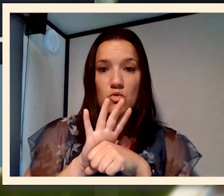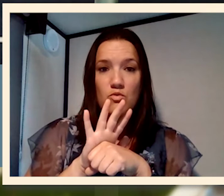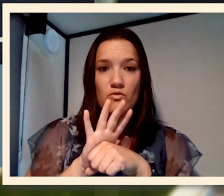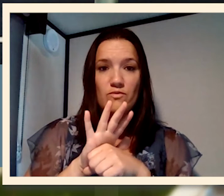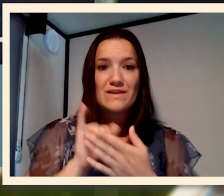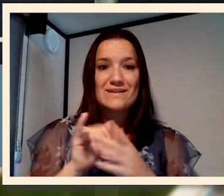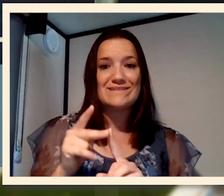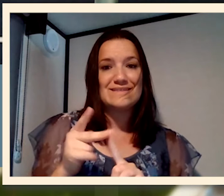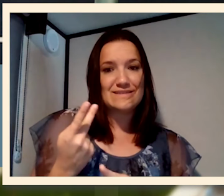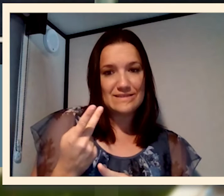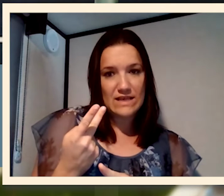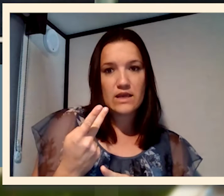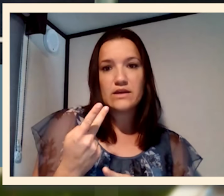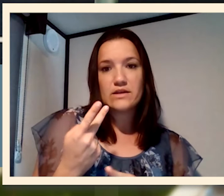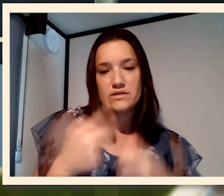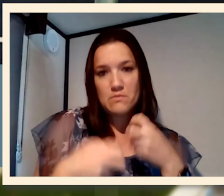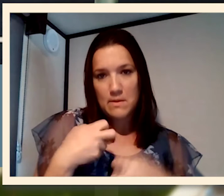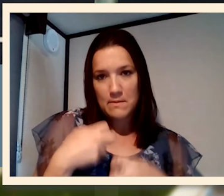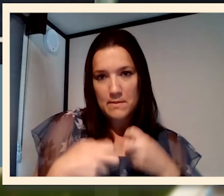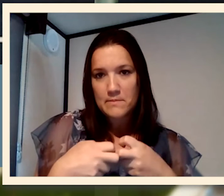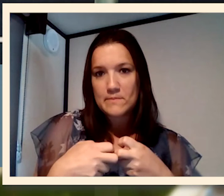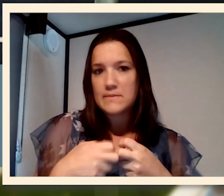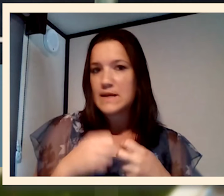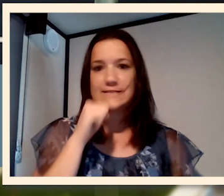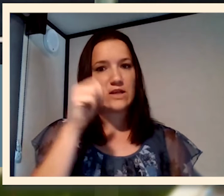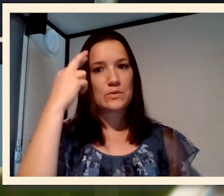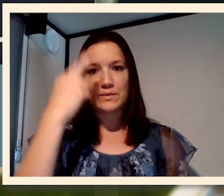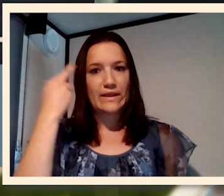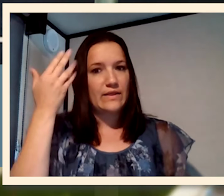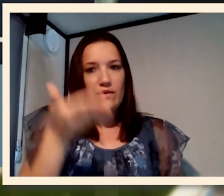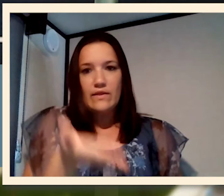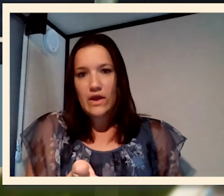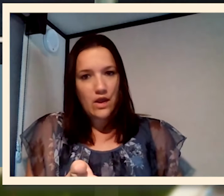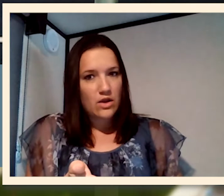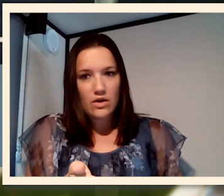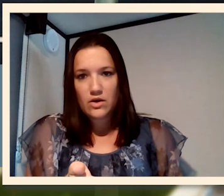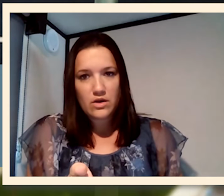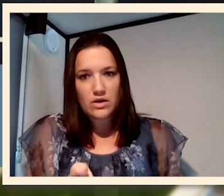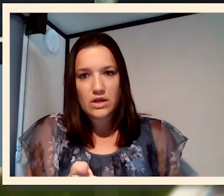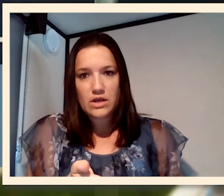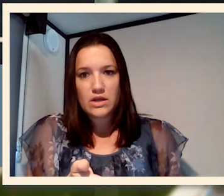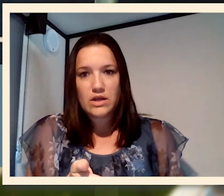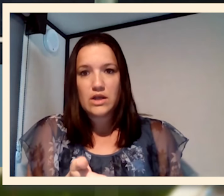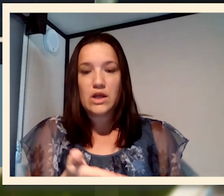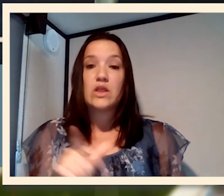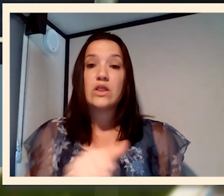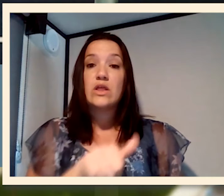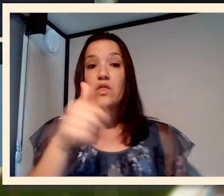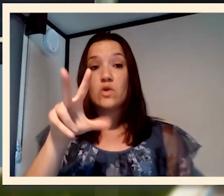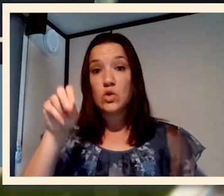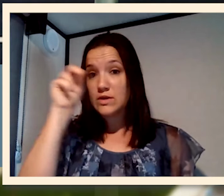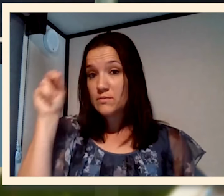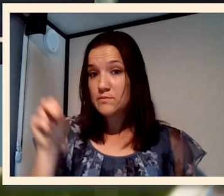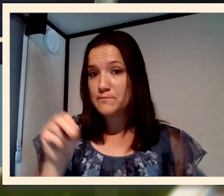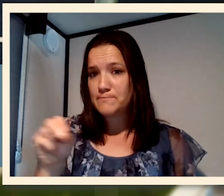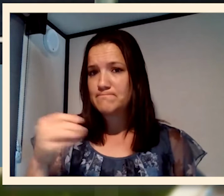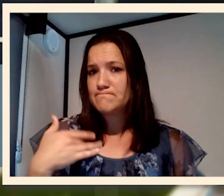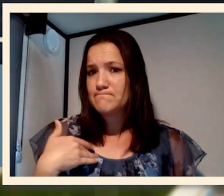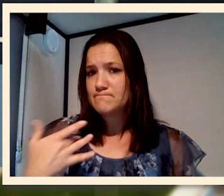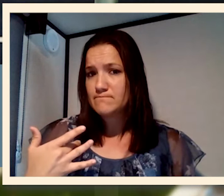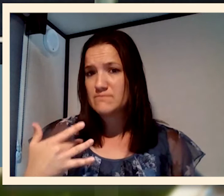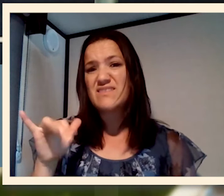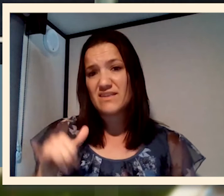months have COVID as a secondary diagnosis. So it's not the reason why they're in the hospital.